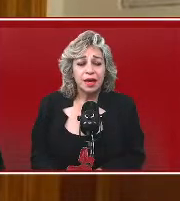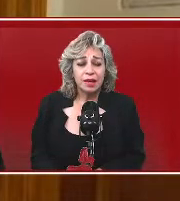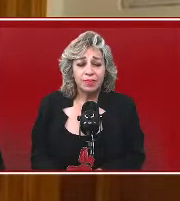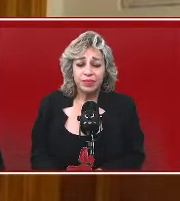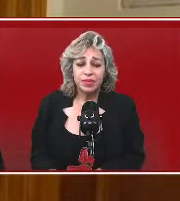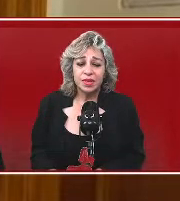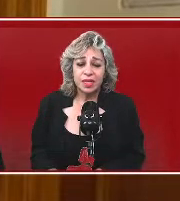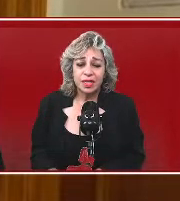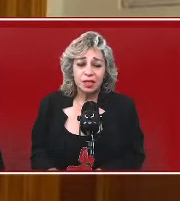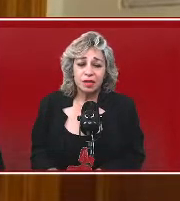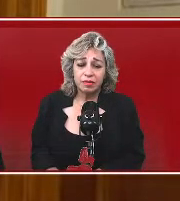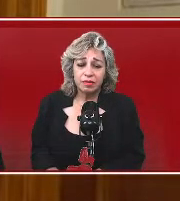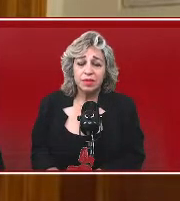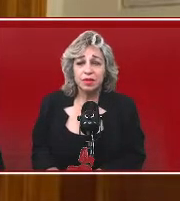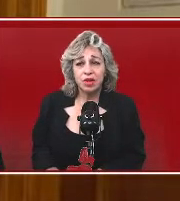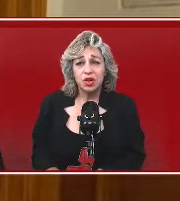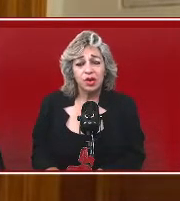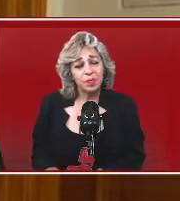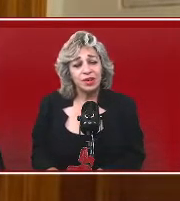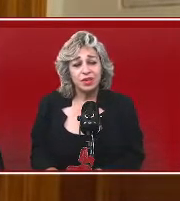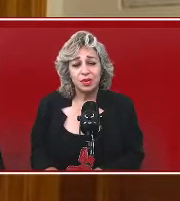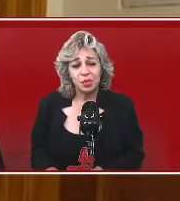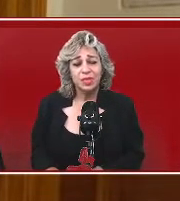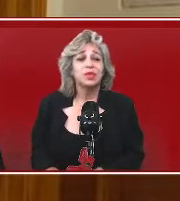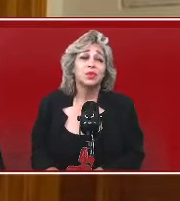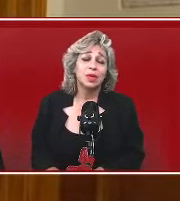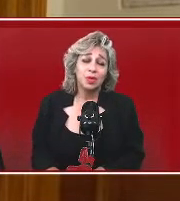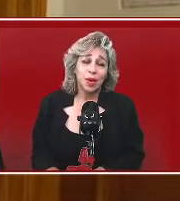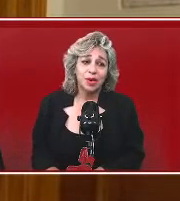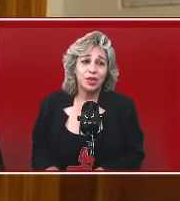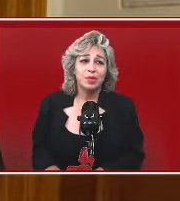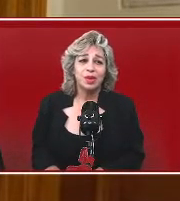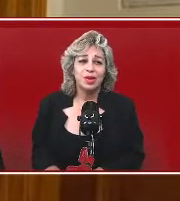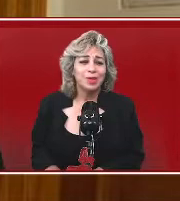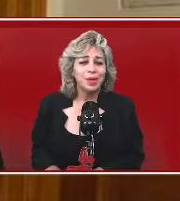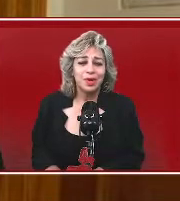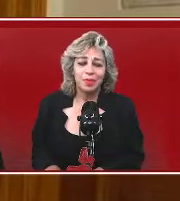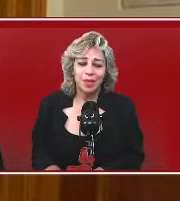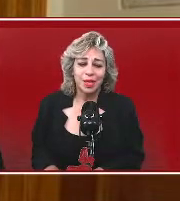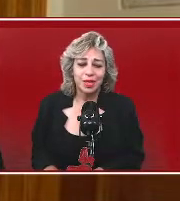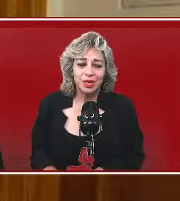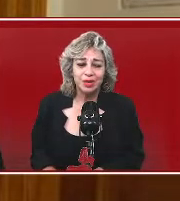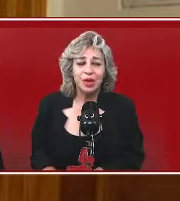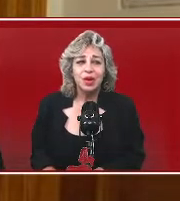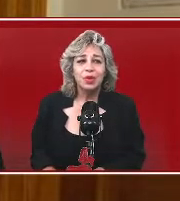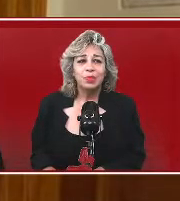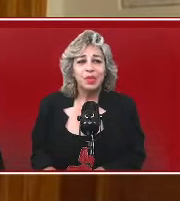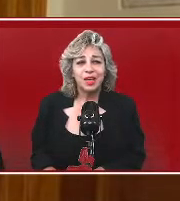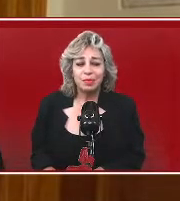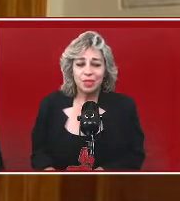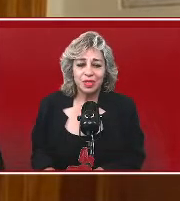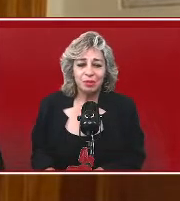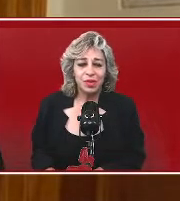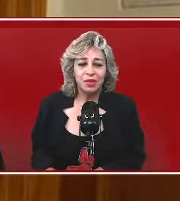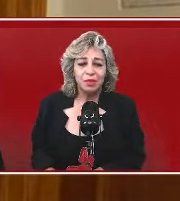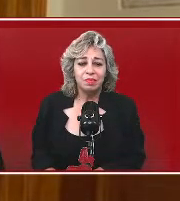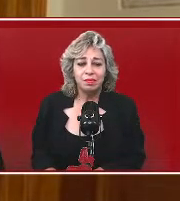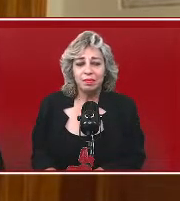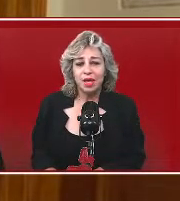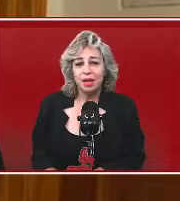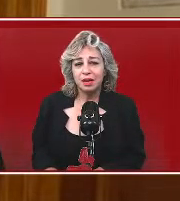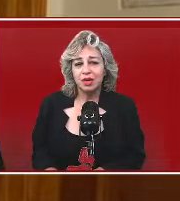he says, you know, compared to the rest of the world, we are doing better, but it would not be good to put the numbers up